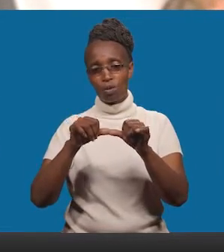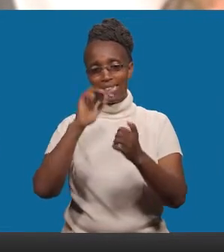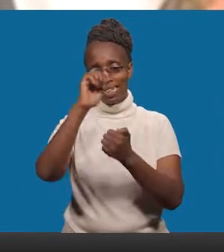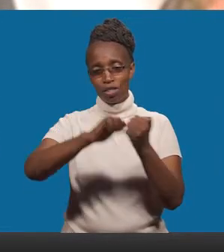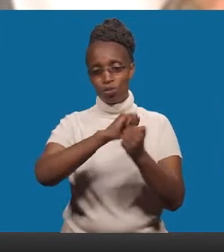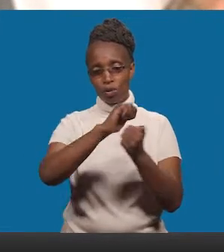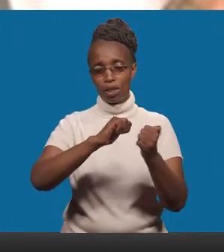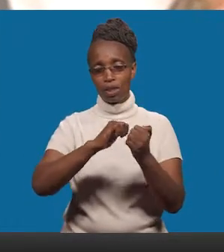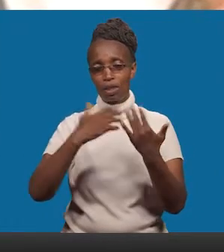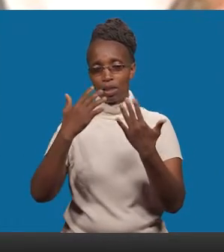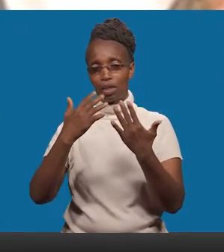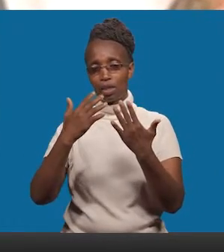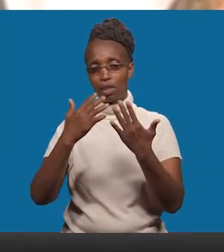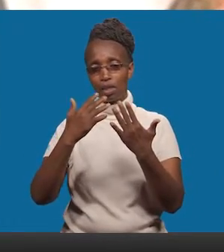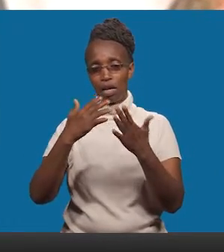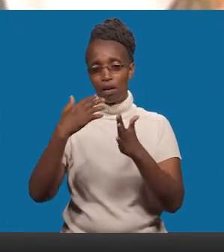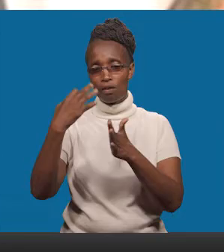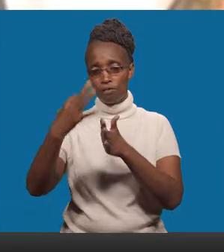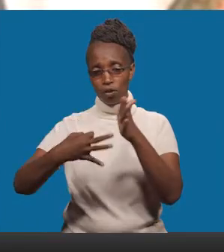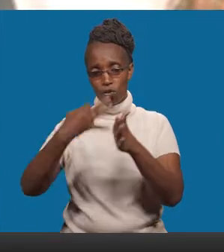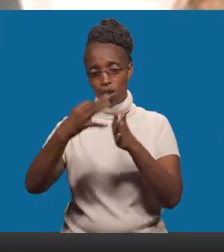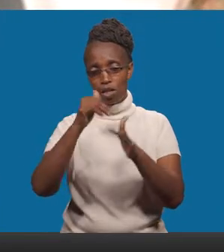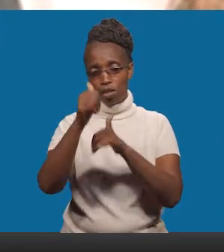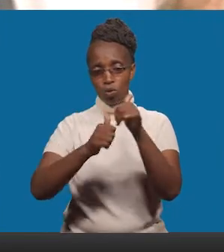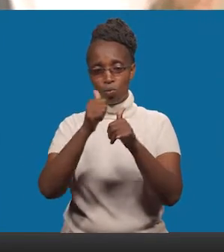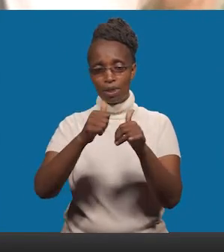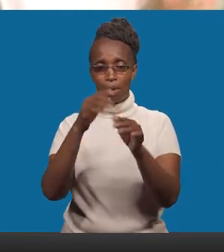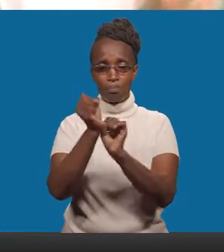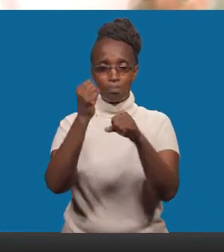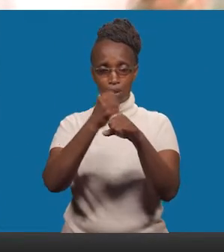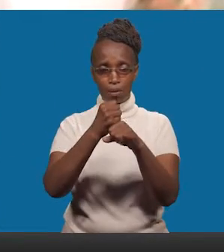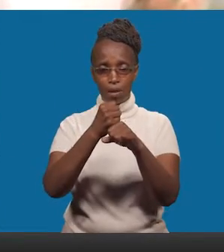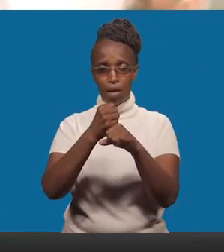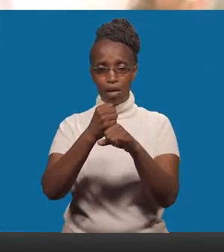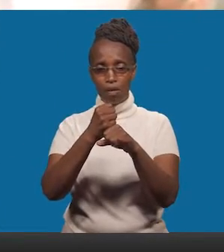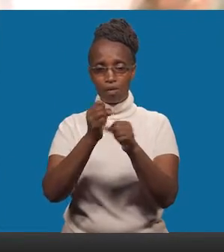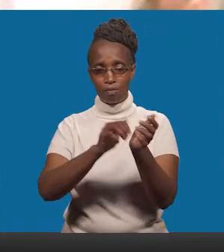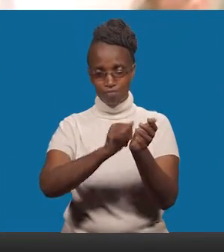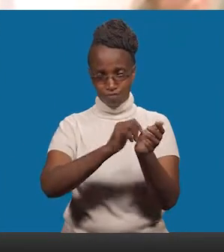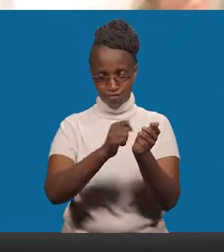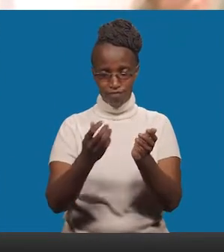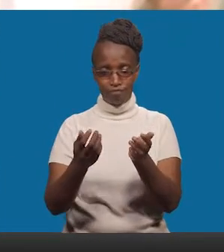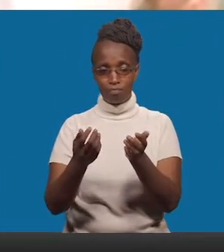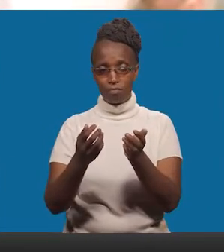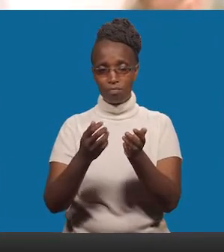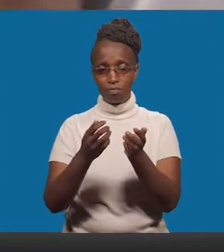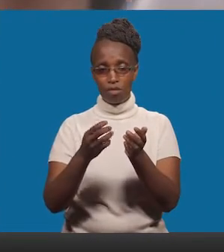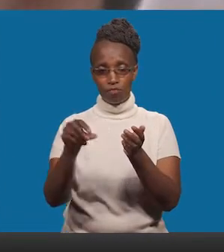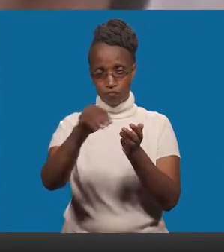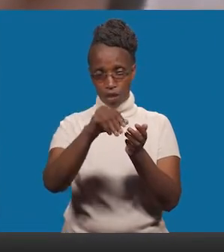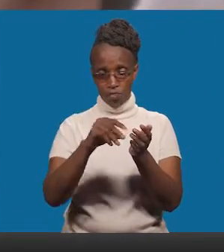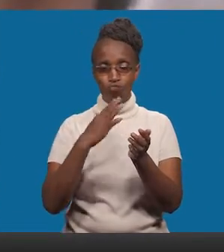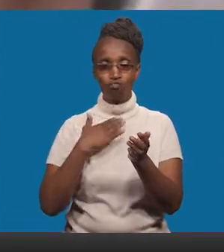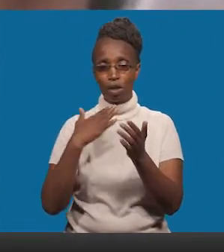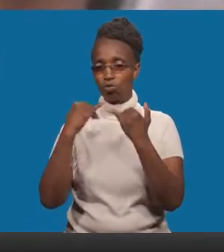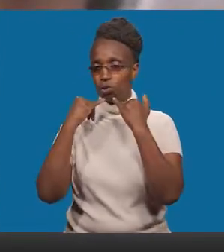country as was seen in the previous regime where even the sugar sector and other farming sectors were killed. And I